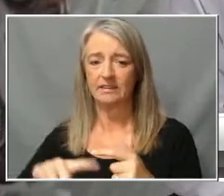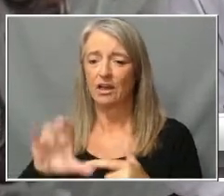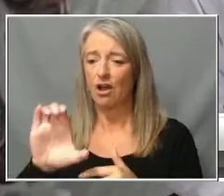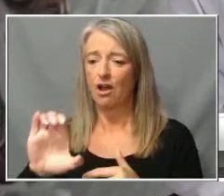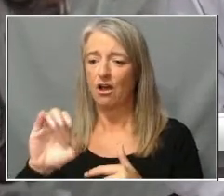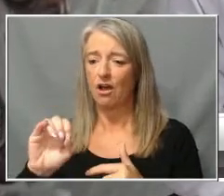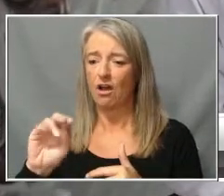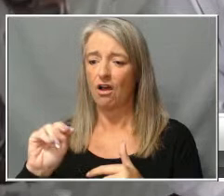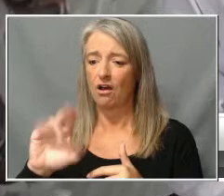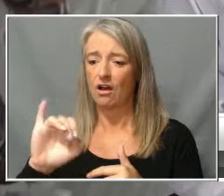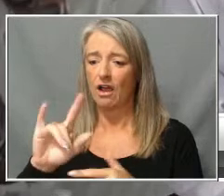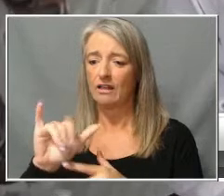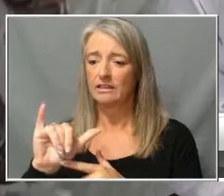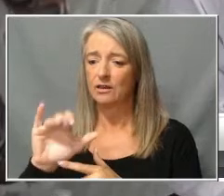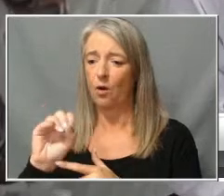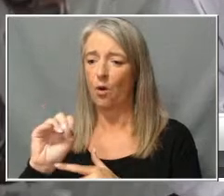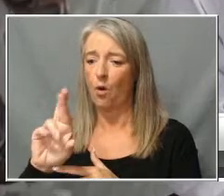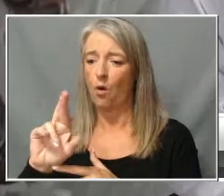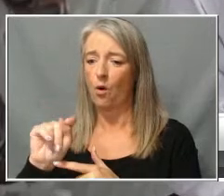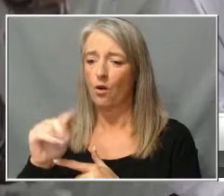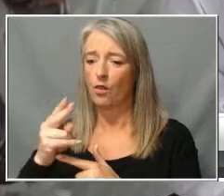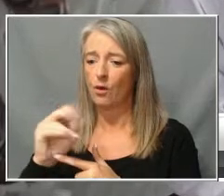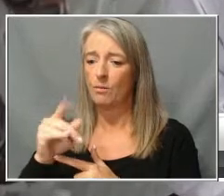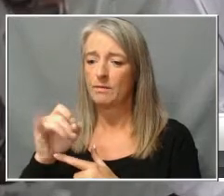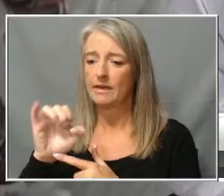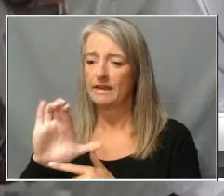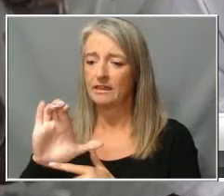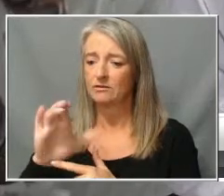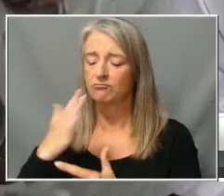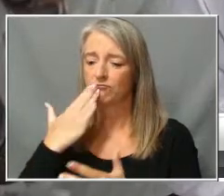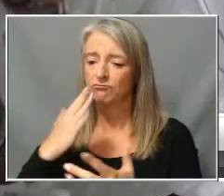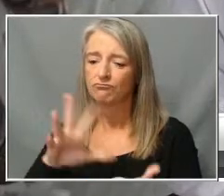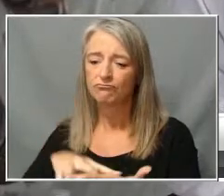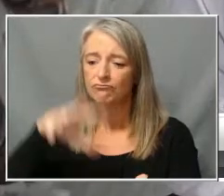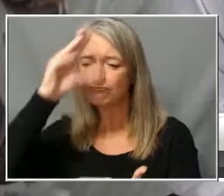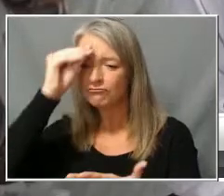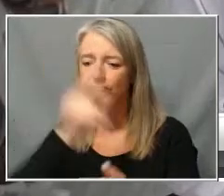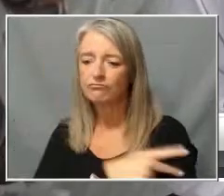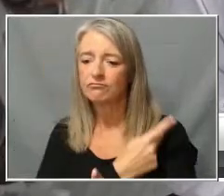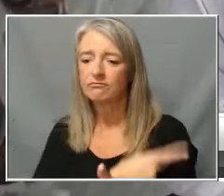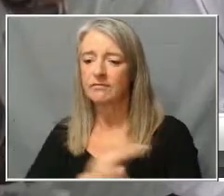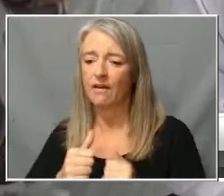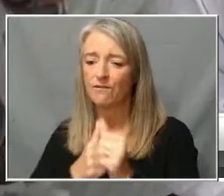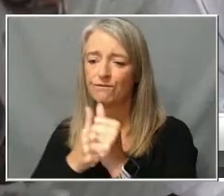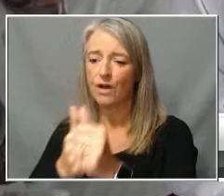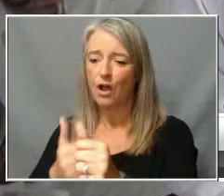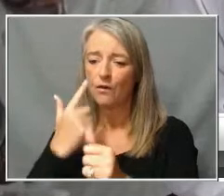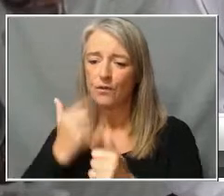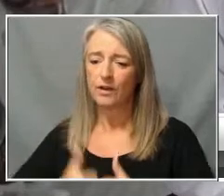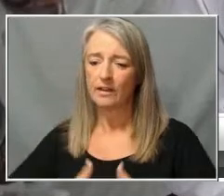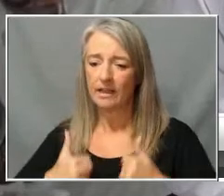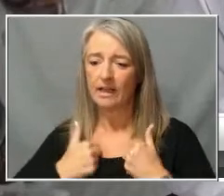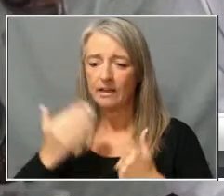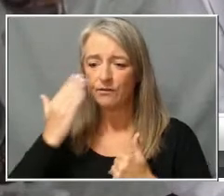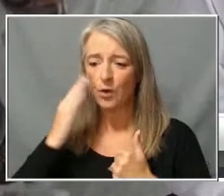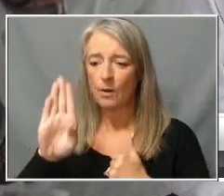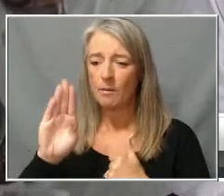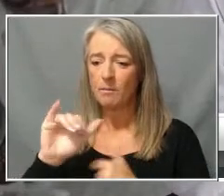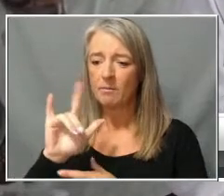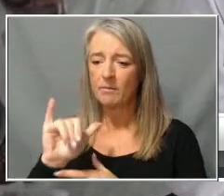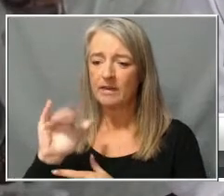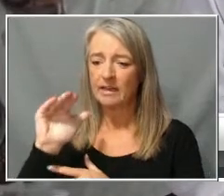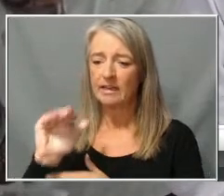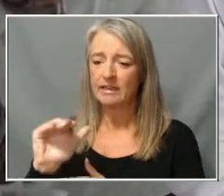in orthopedics, is we get to know our patients very well and we follow them for life. So I've gotten to know Billy ever since he was a little